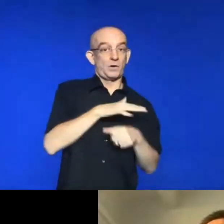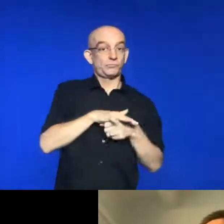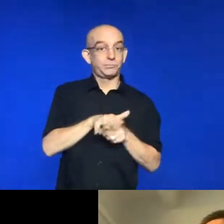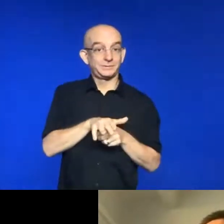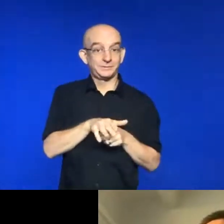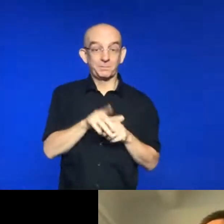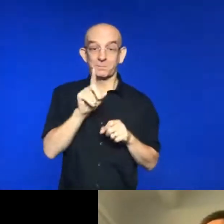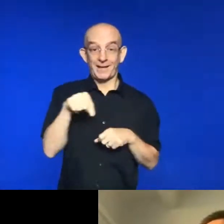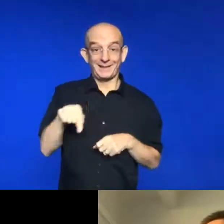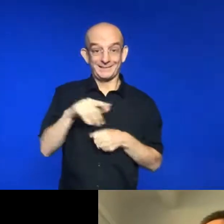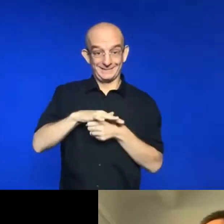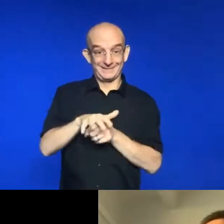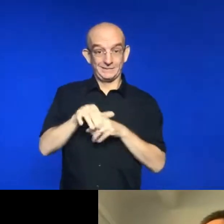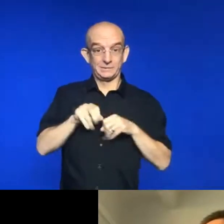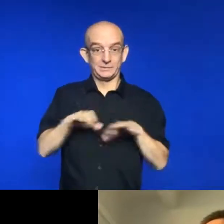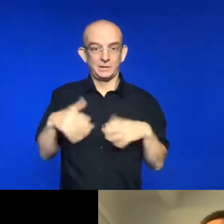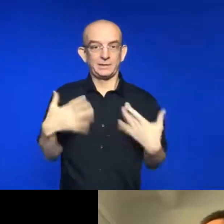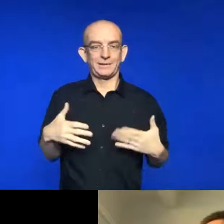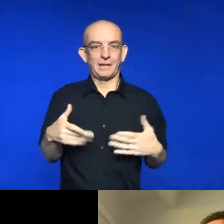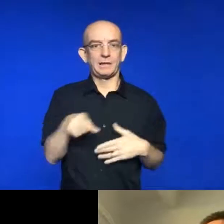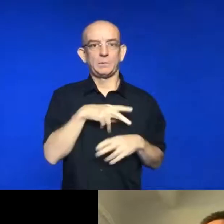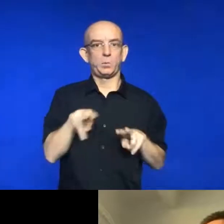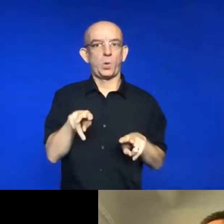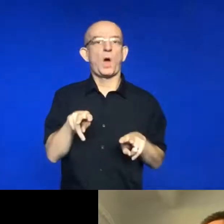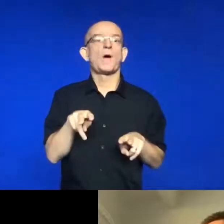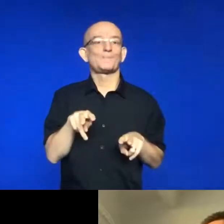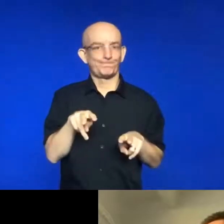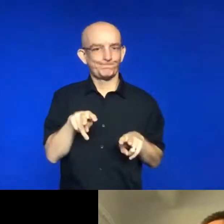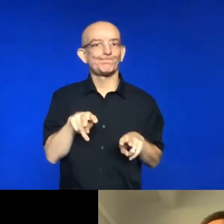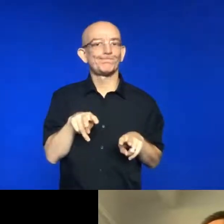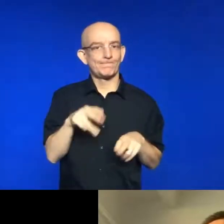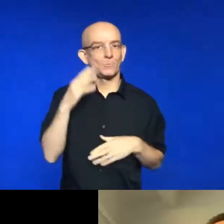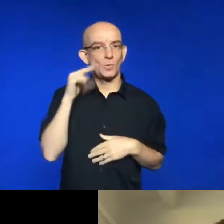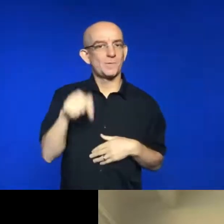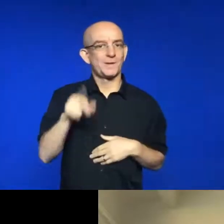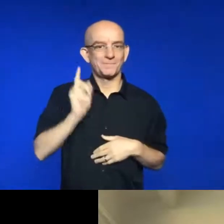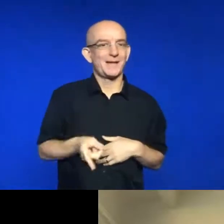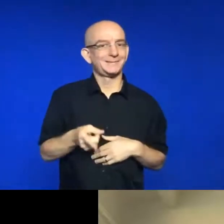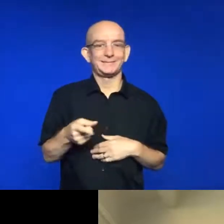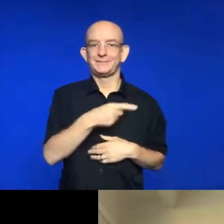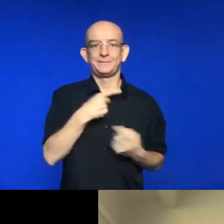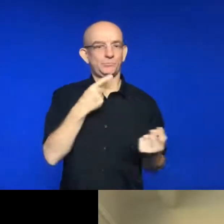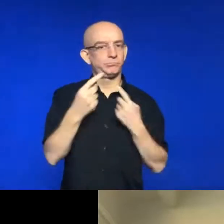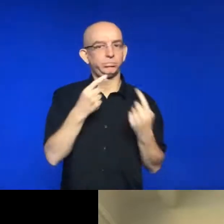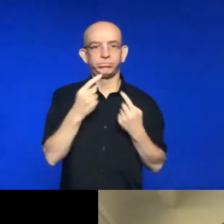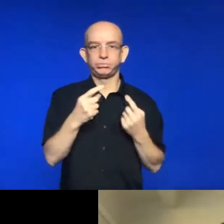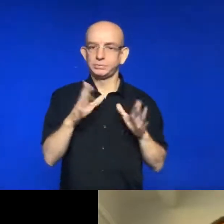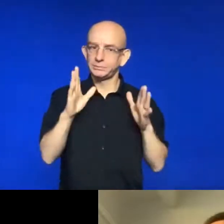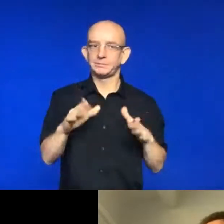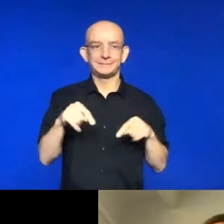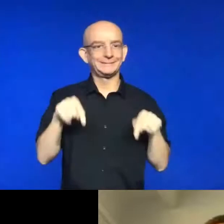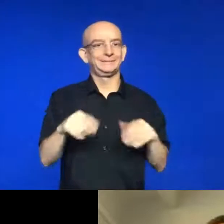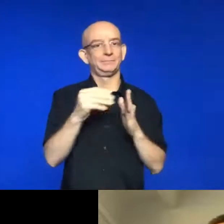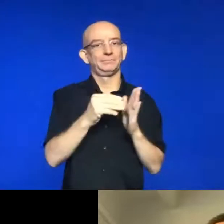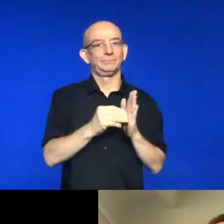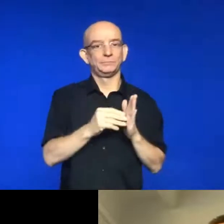are those disability registry? And for instance, if you build your disability assessment and determination solely,